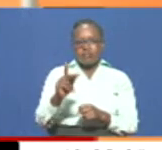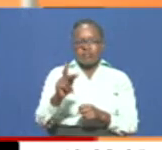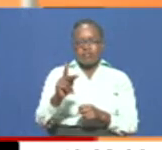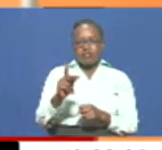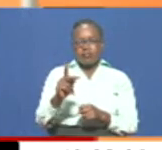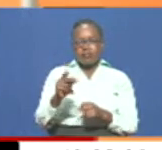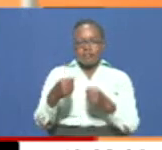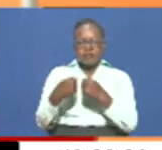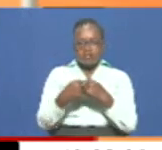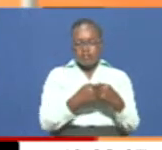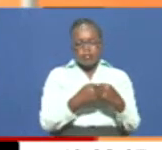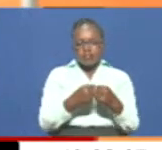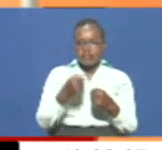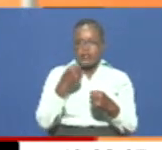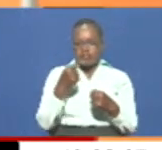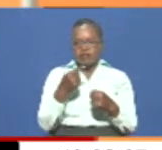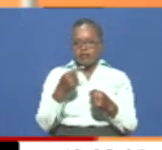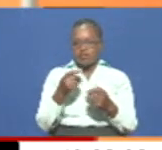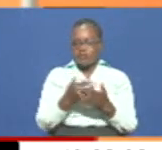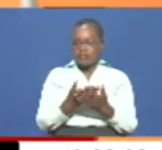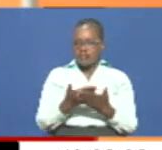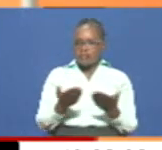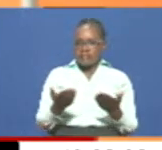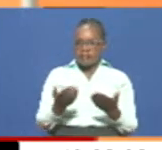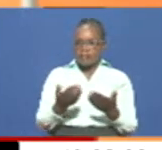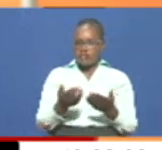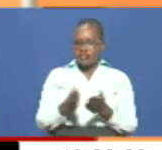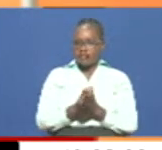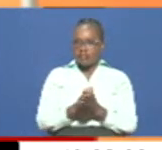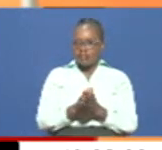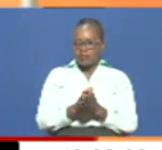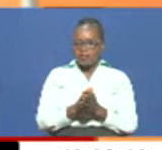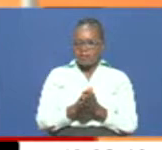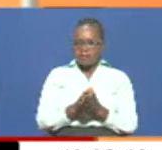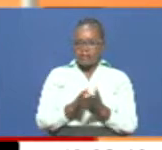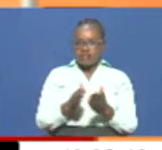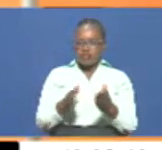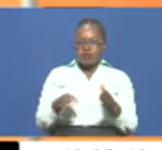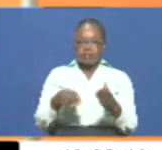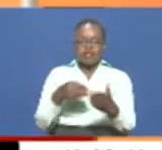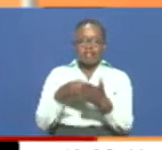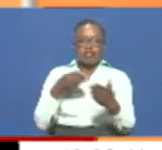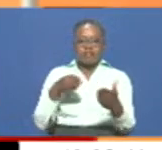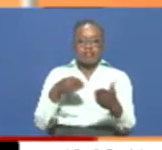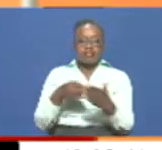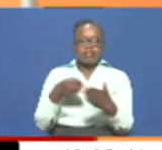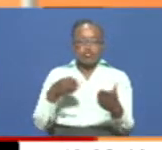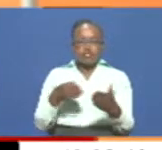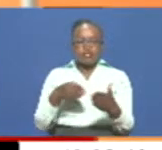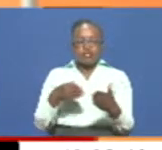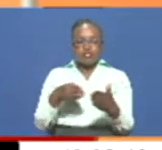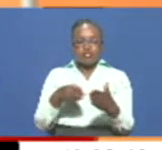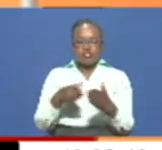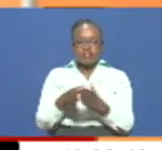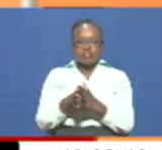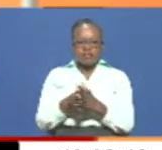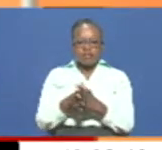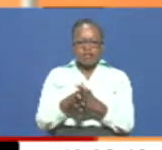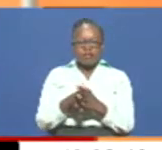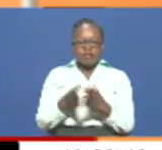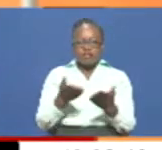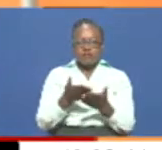some saying that they're being, you know, intentionally being locked out of the elections back then. So this year,